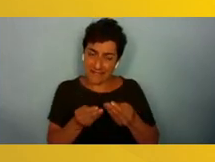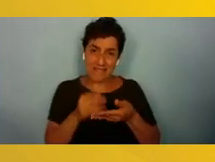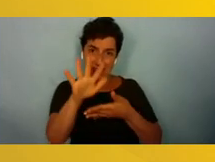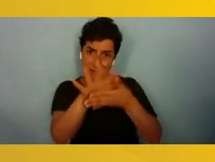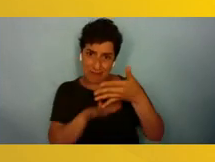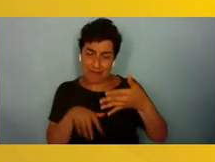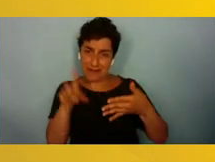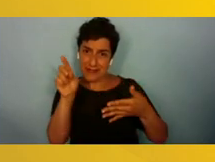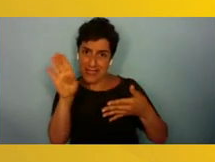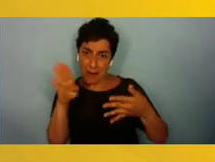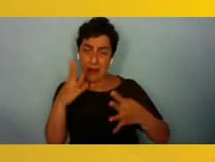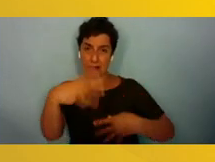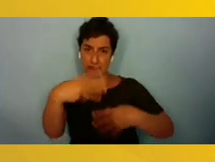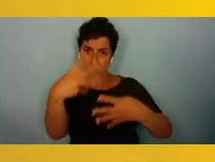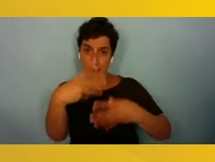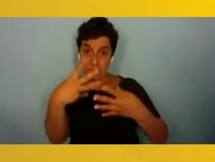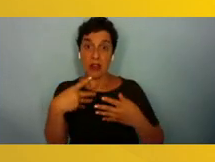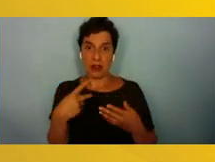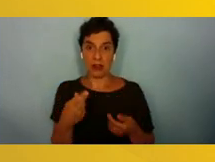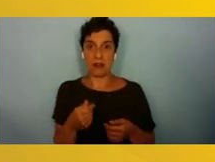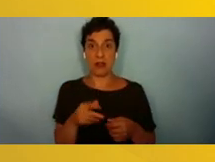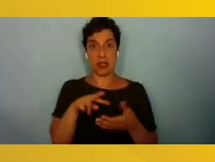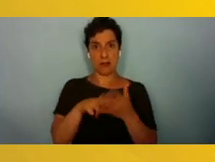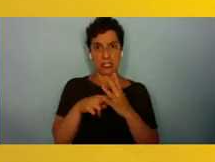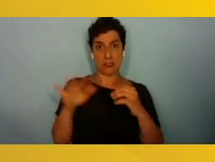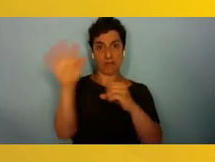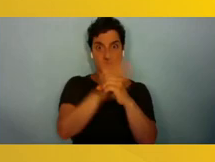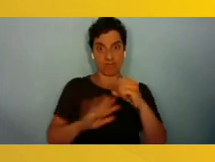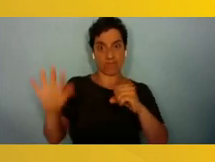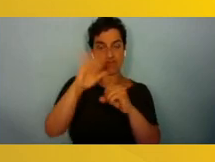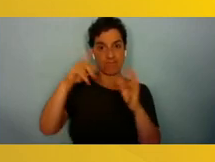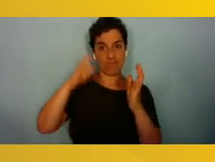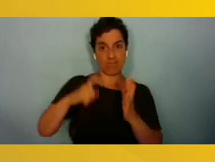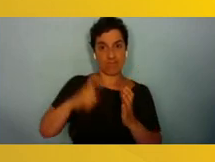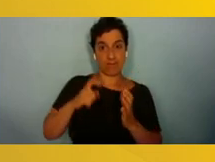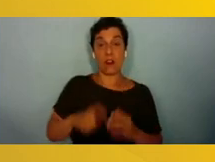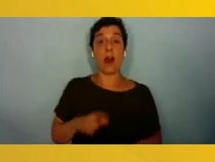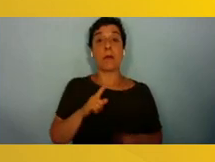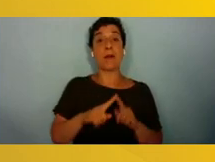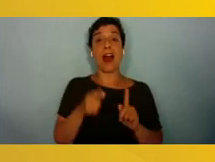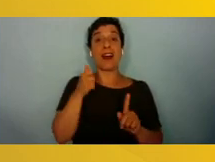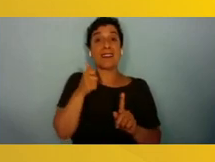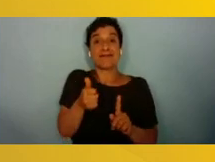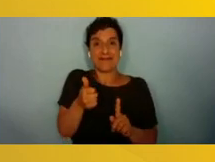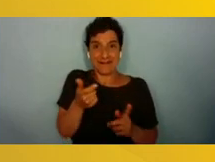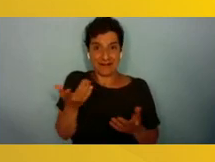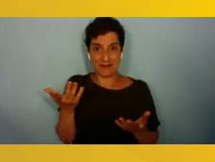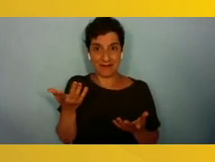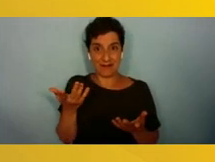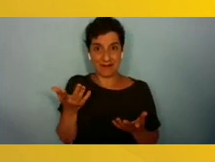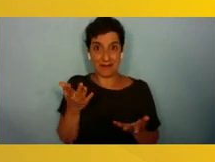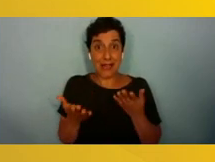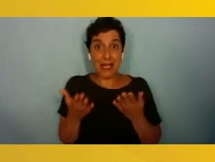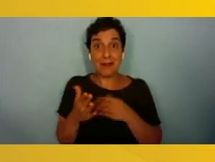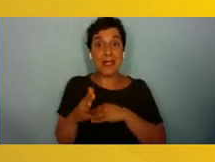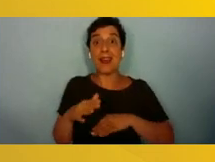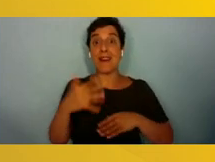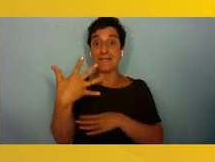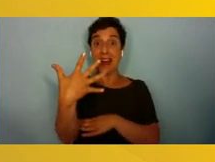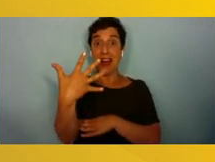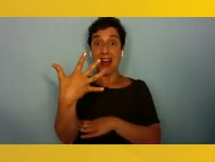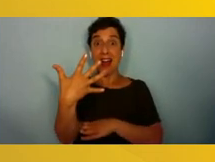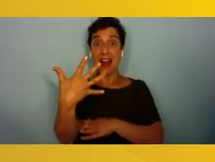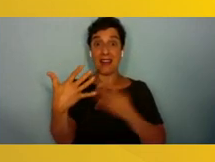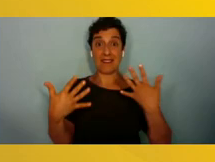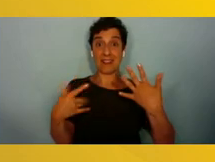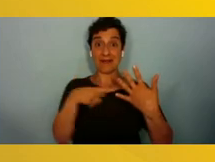will, you know, make a difference, but on its own, you're still only saving 2 out of 5 whales. So when we